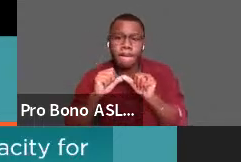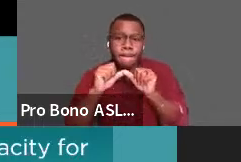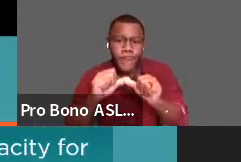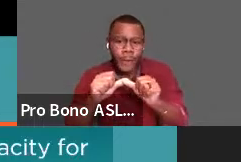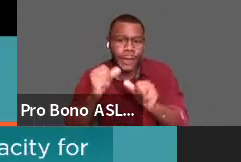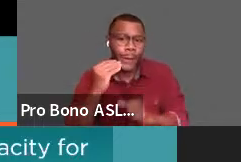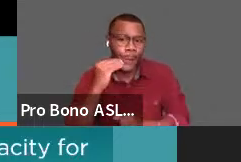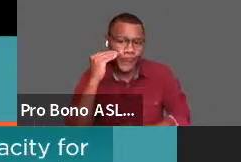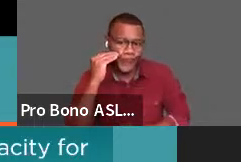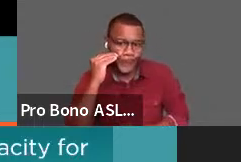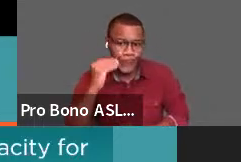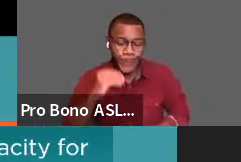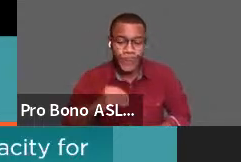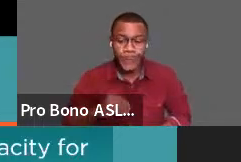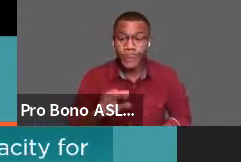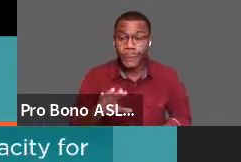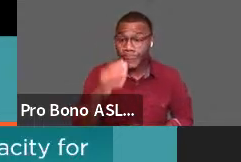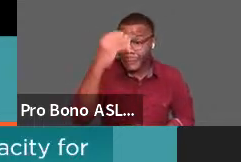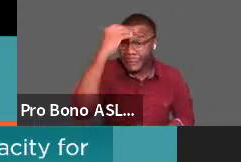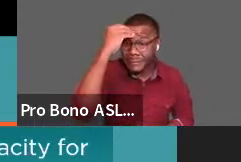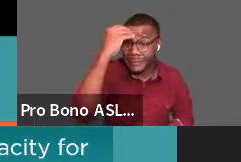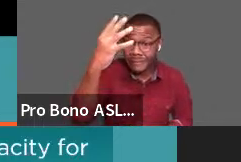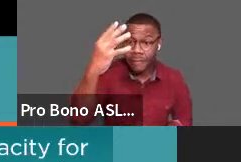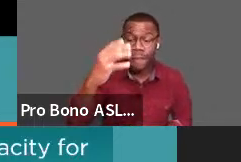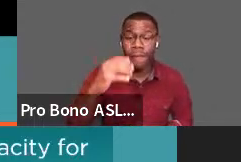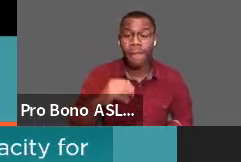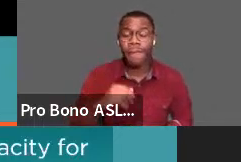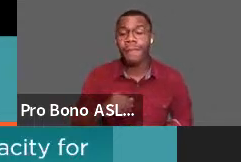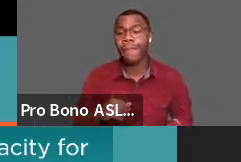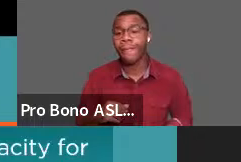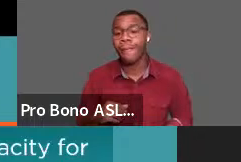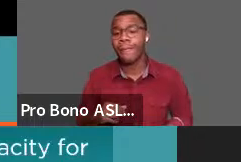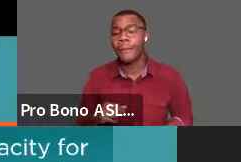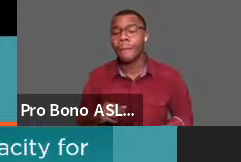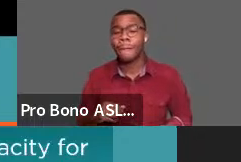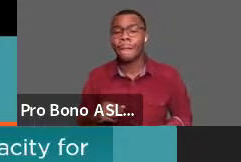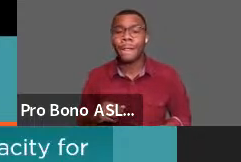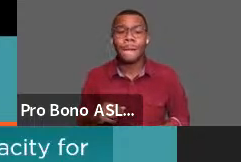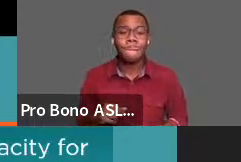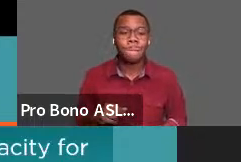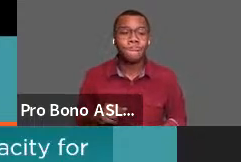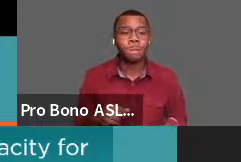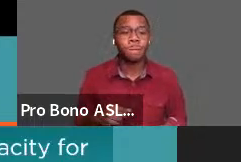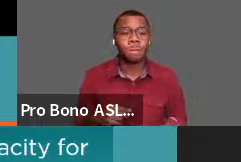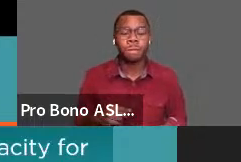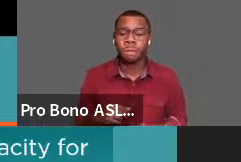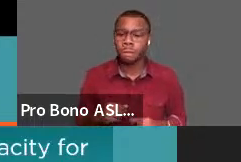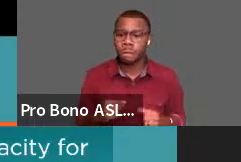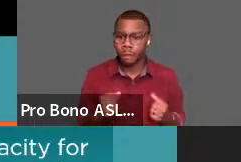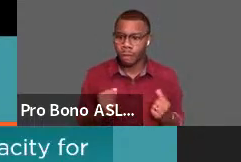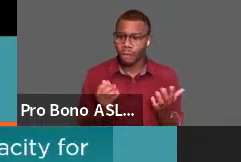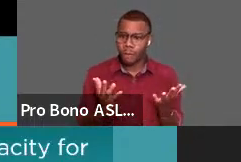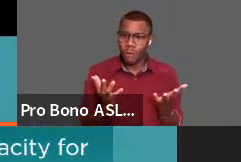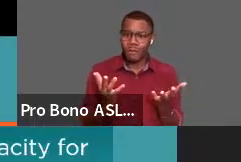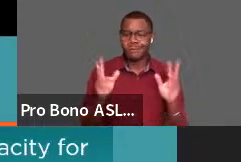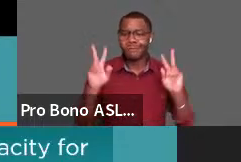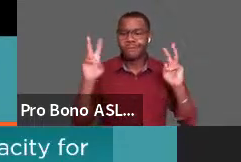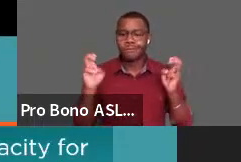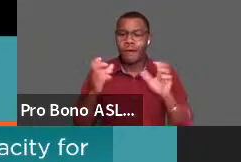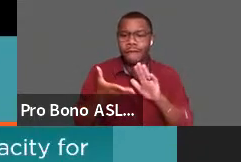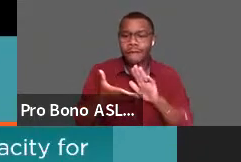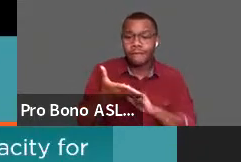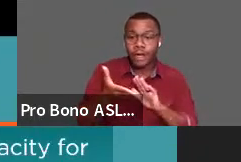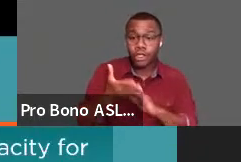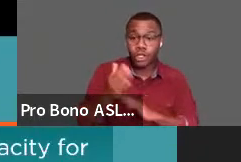Important for us to note that in order for us to get to a point of what we call functional zero and solving the homelessness